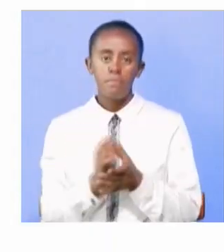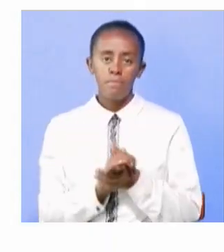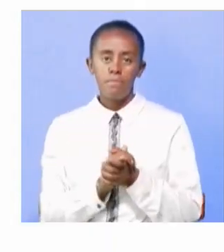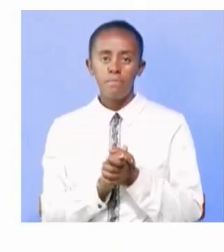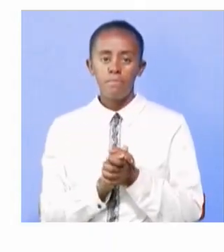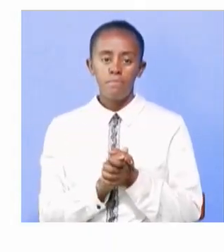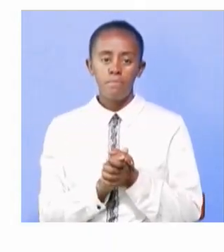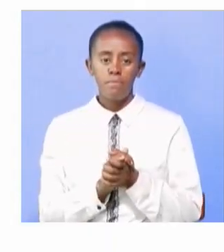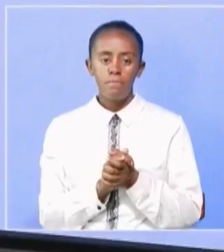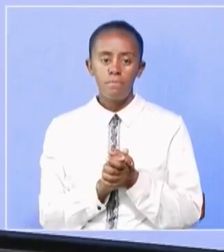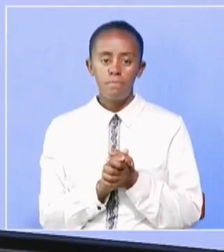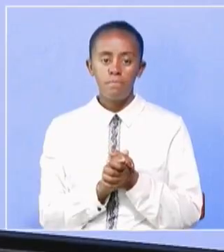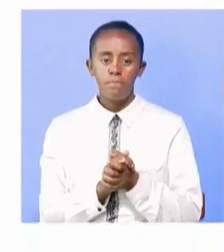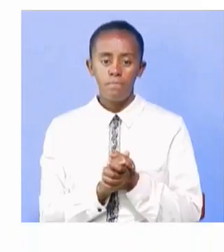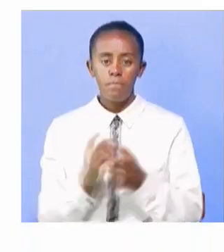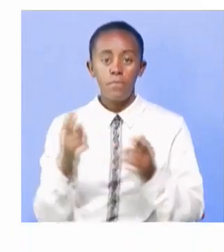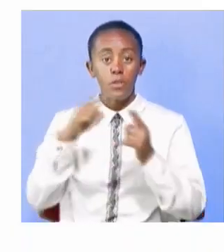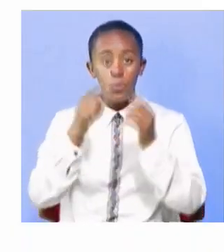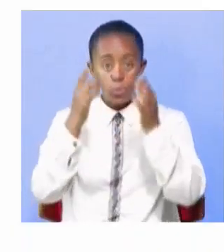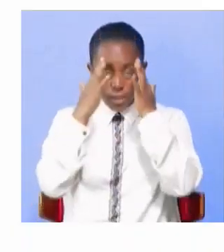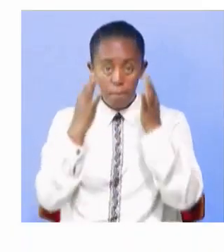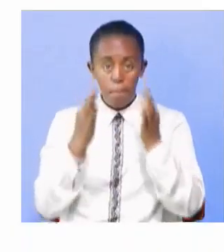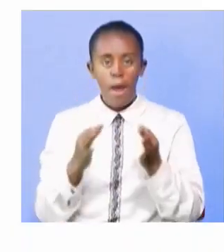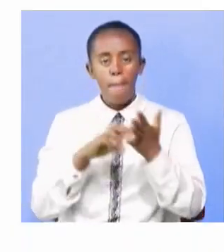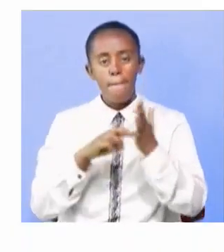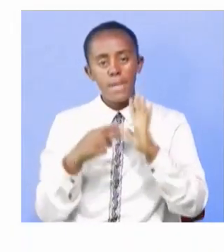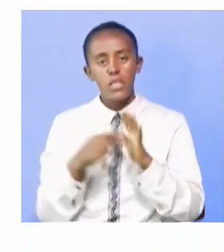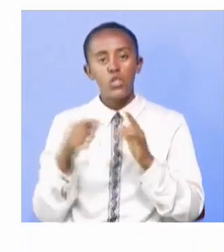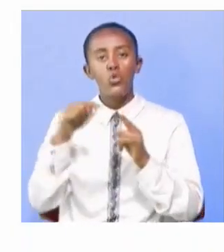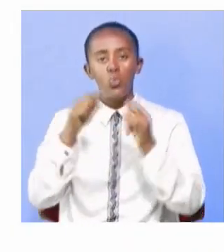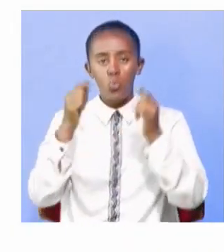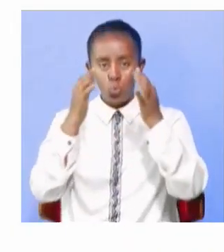To determine means to decide